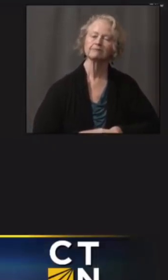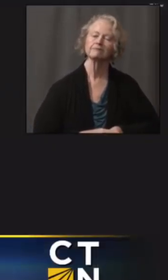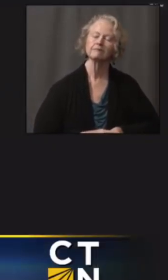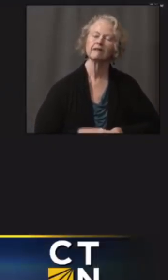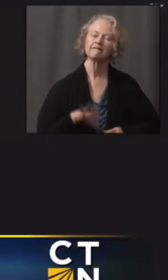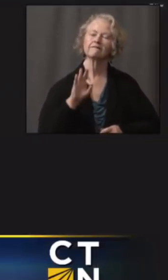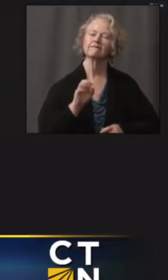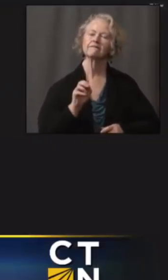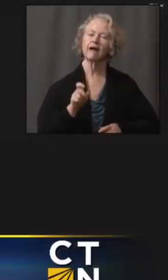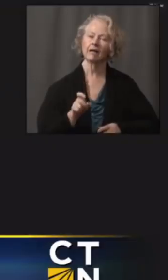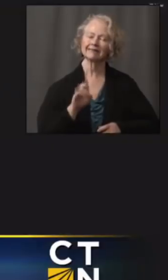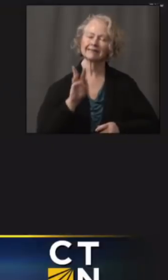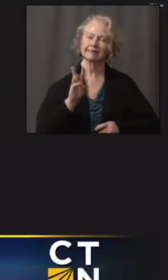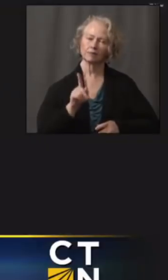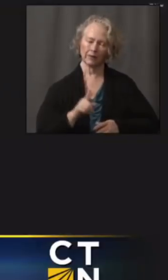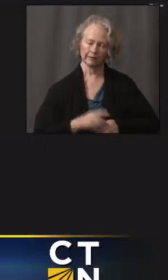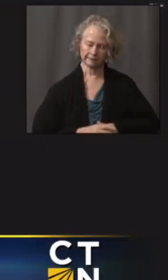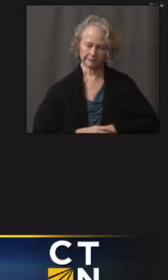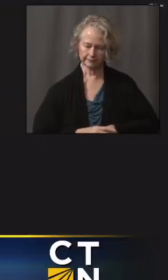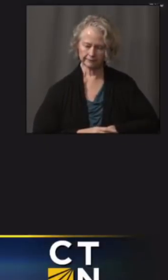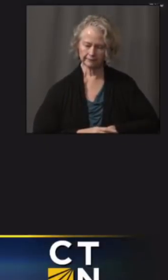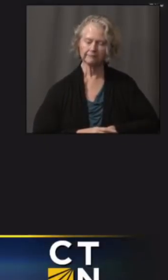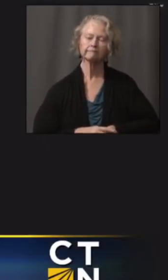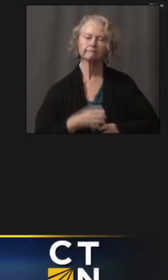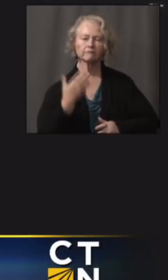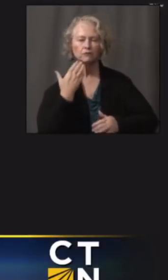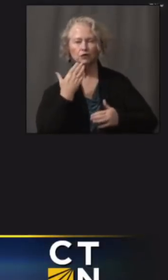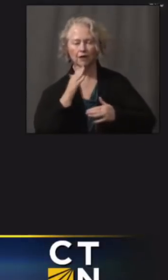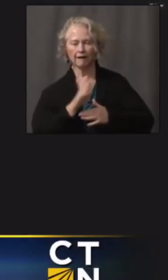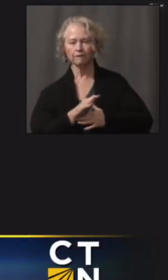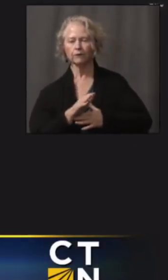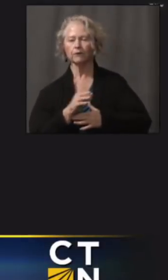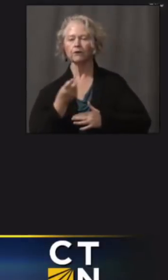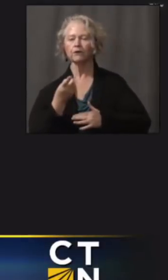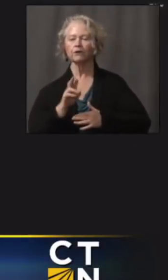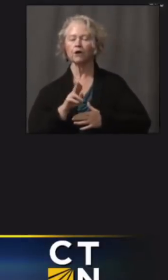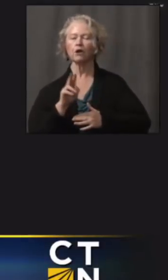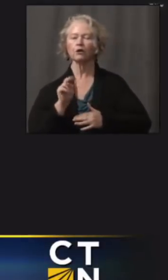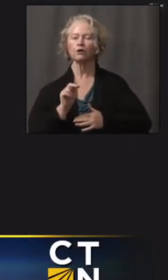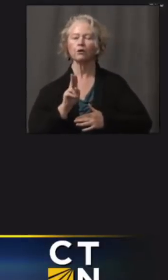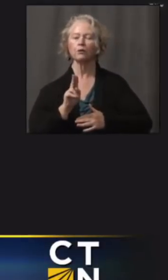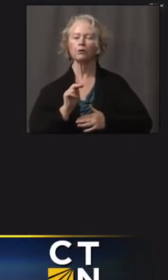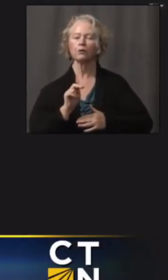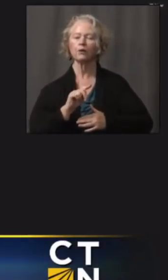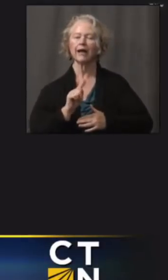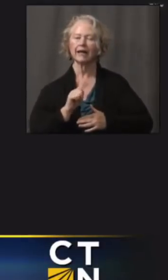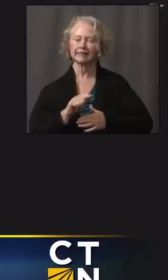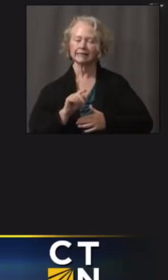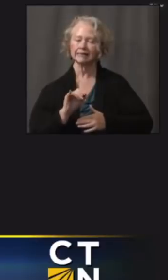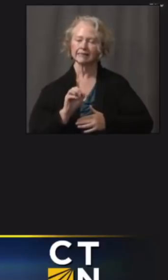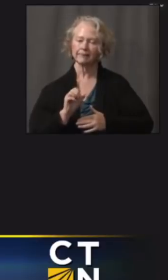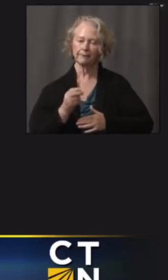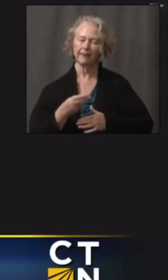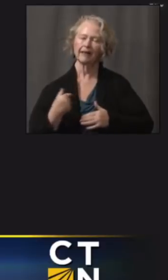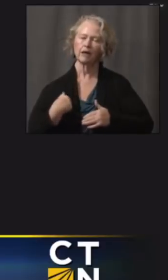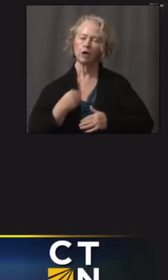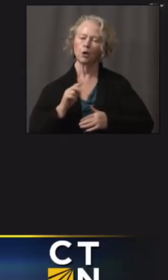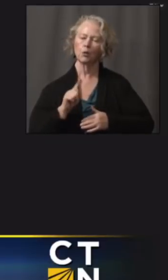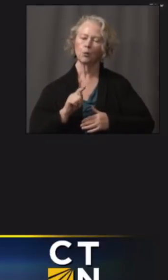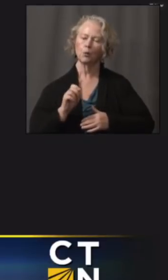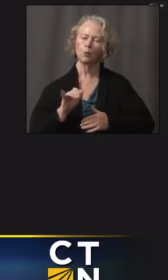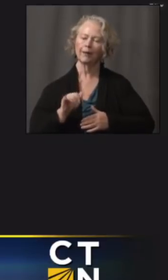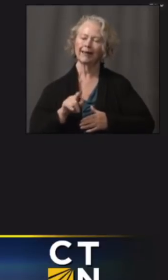Fox 61. Good afternoon, Dr. Nunez-Smith. This is Tony Terzi. Quick